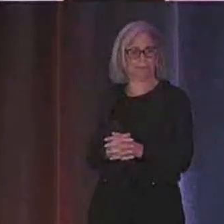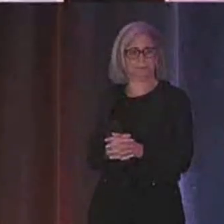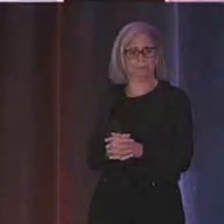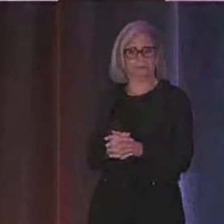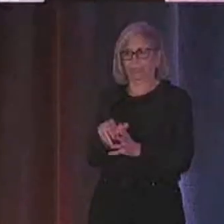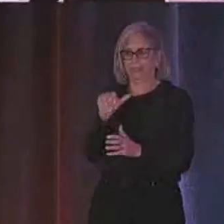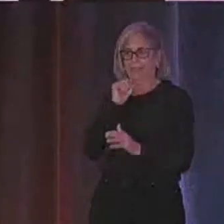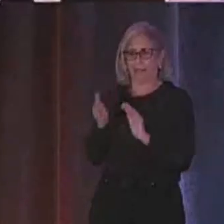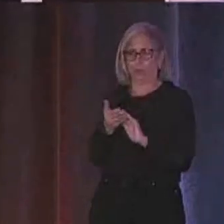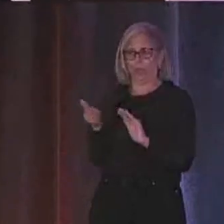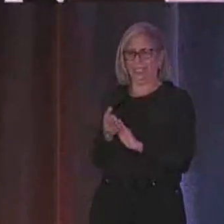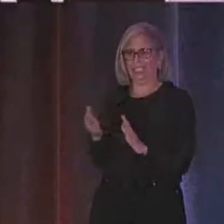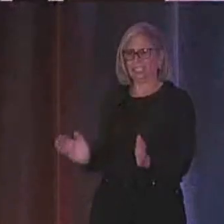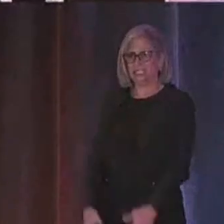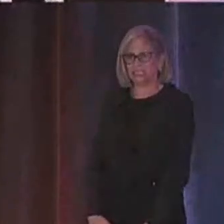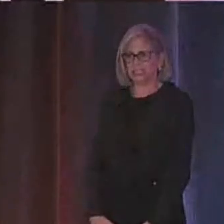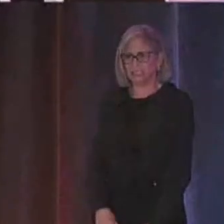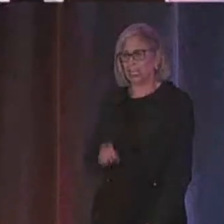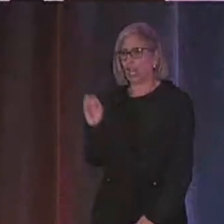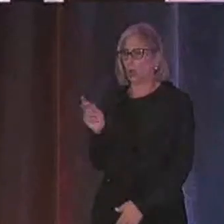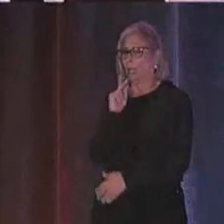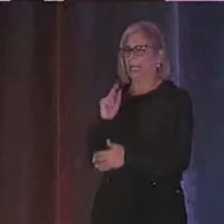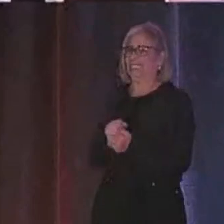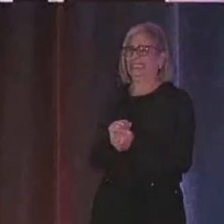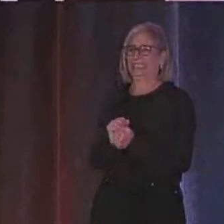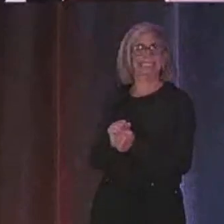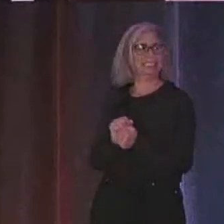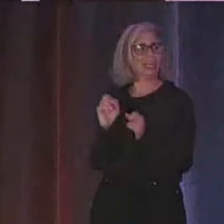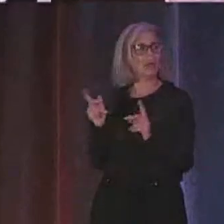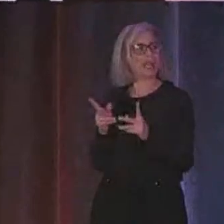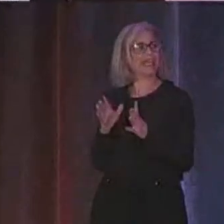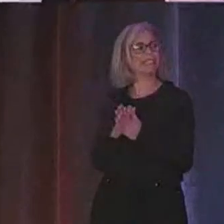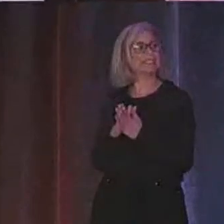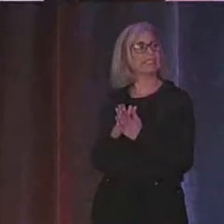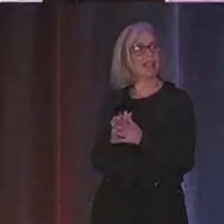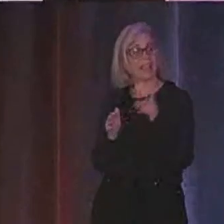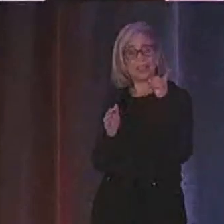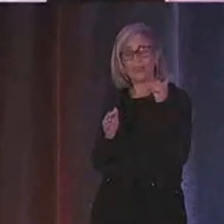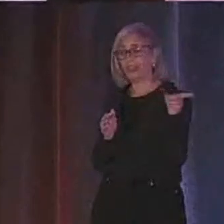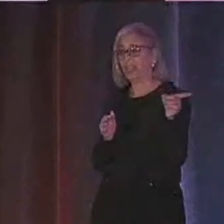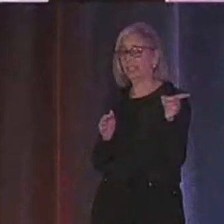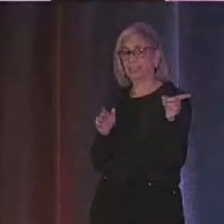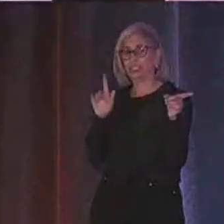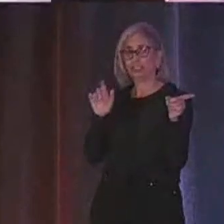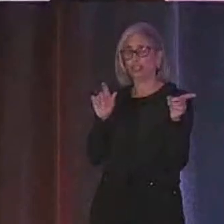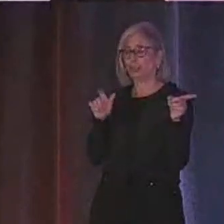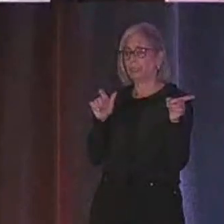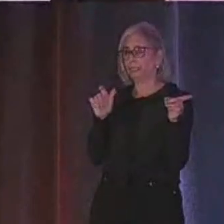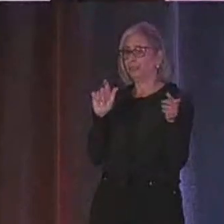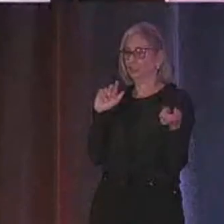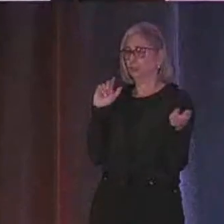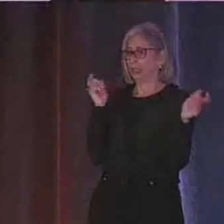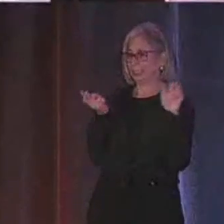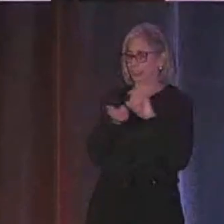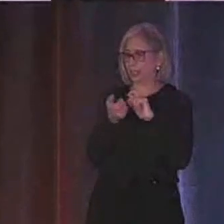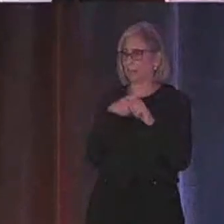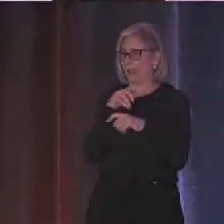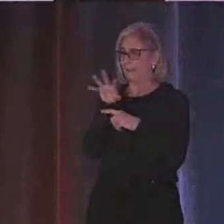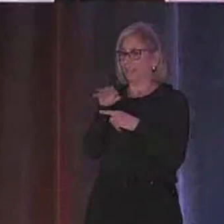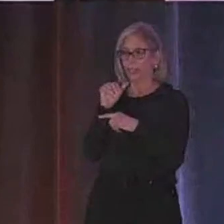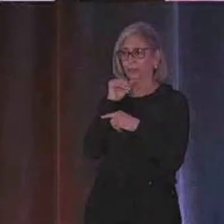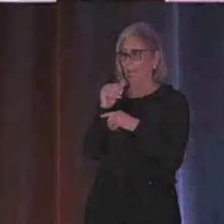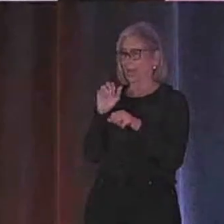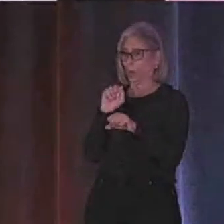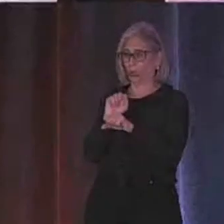not going to run. Okay. Okay, so this should be transitioning. My video is not working. That's